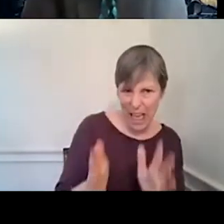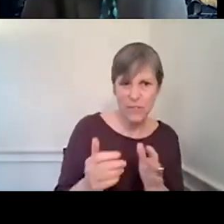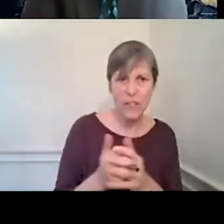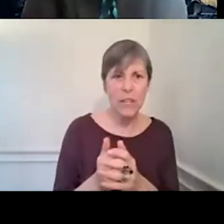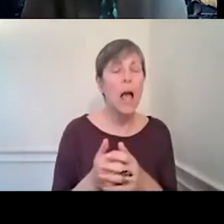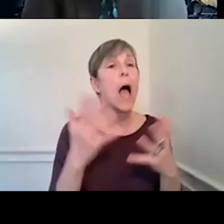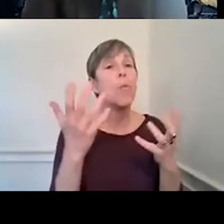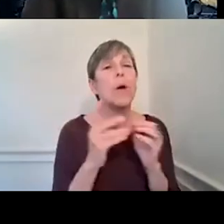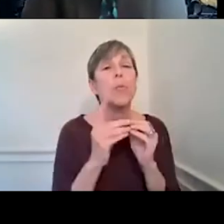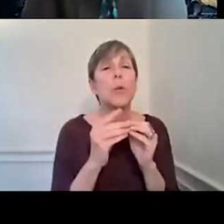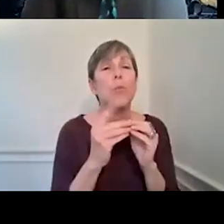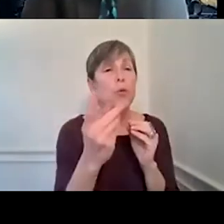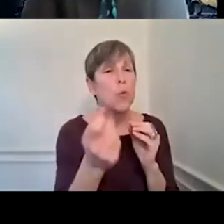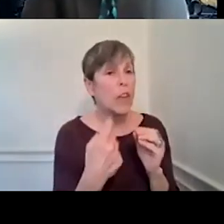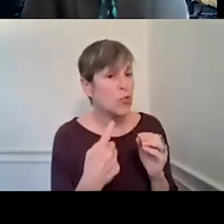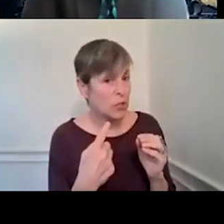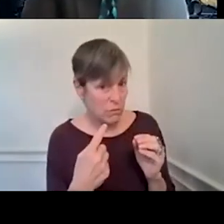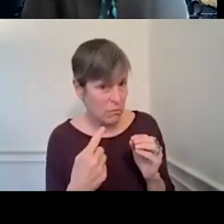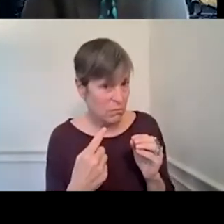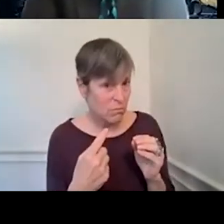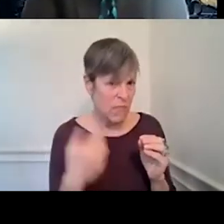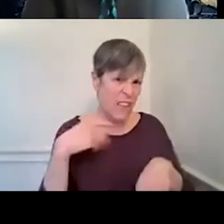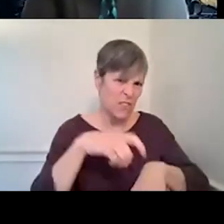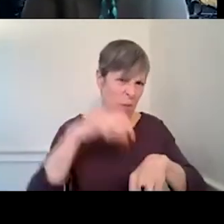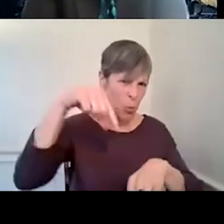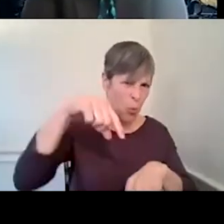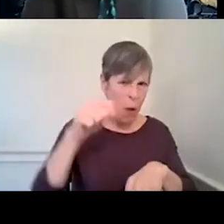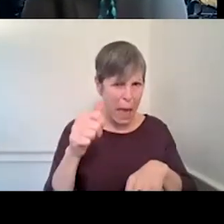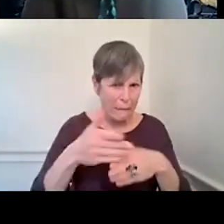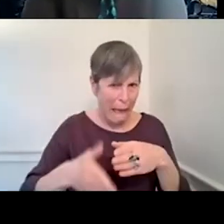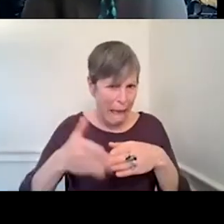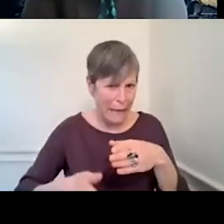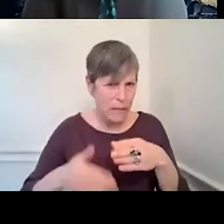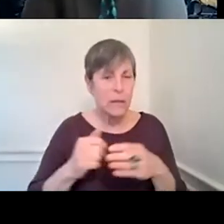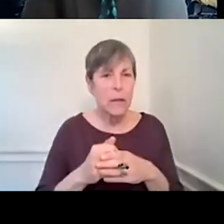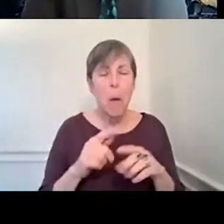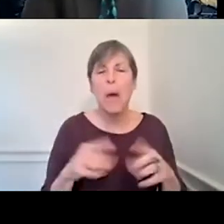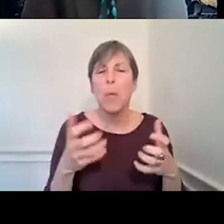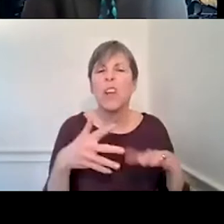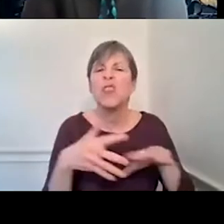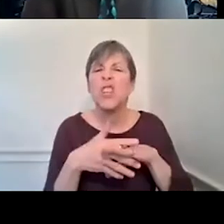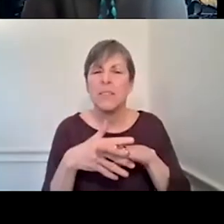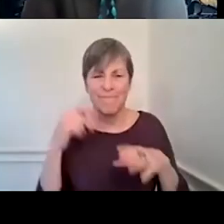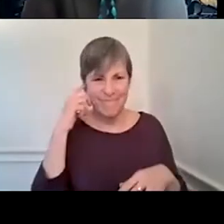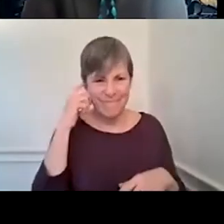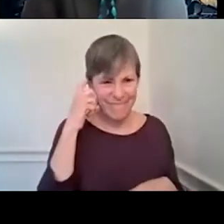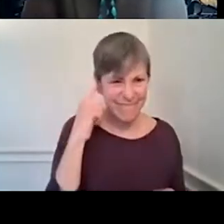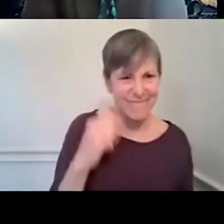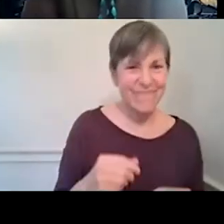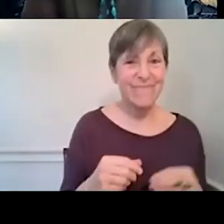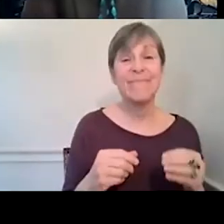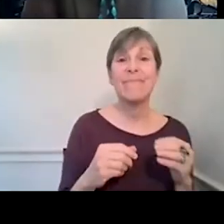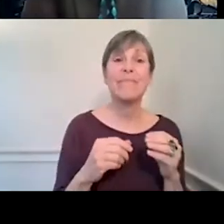get one more question in and allow some time for question and answer. But what I'm going to do is I'm going to cheat, and the one more question is going to